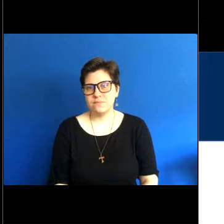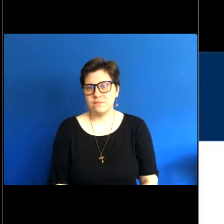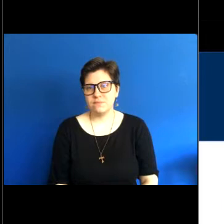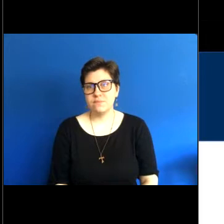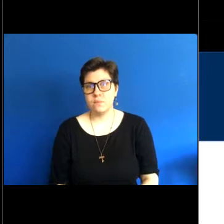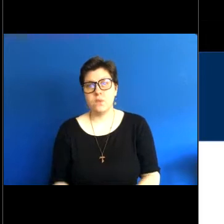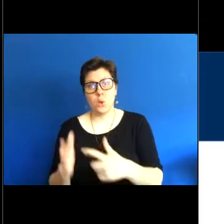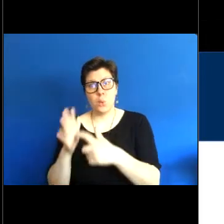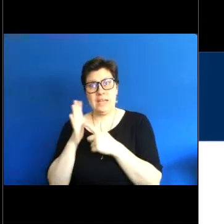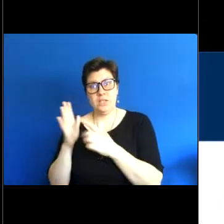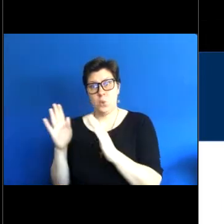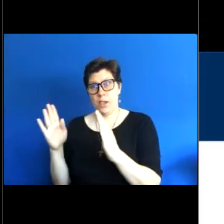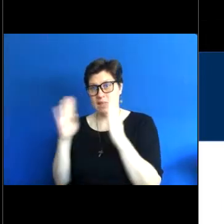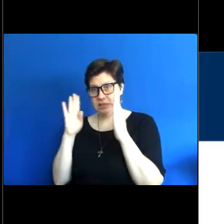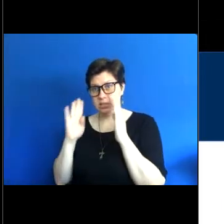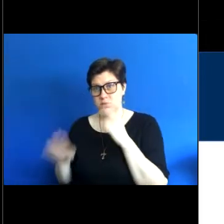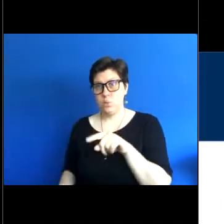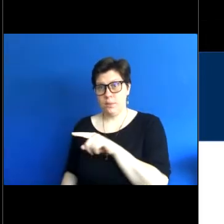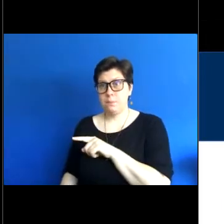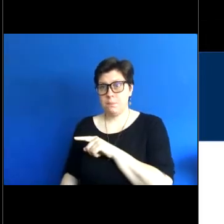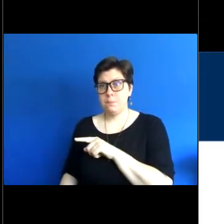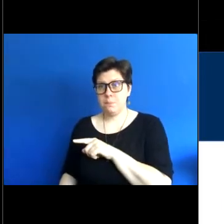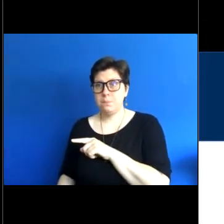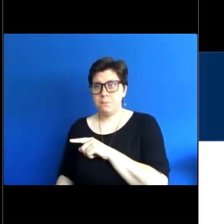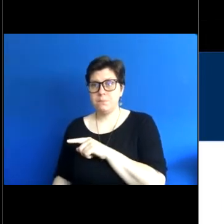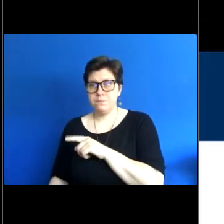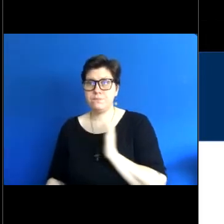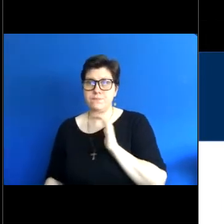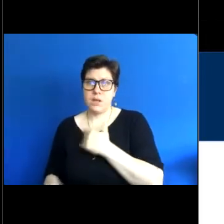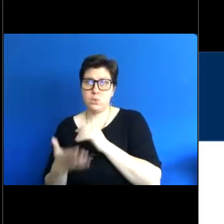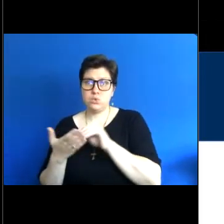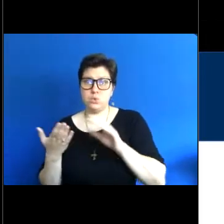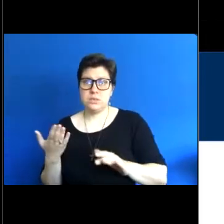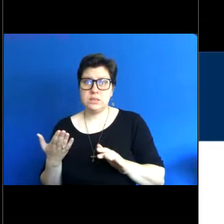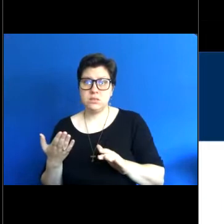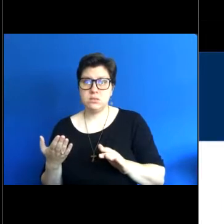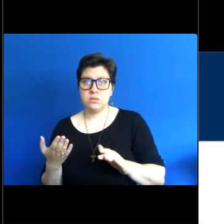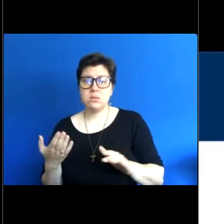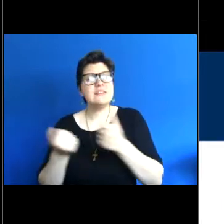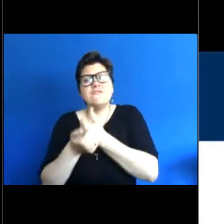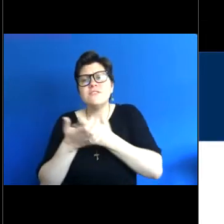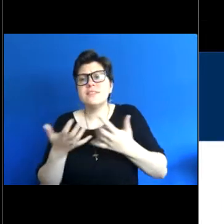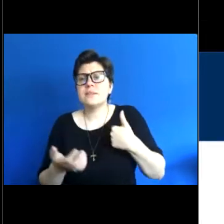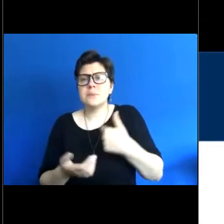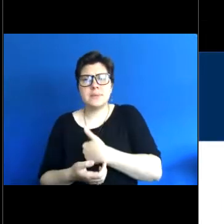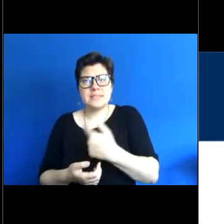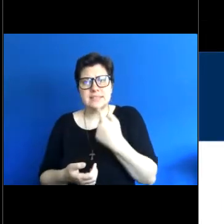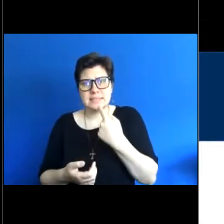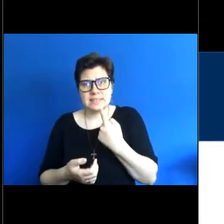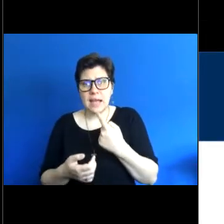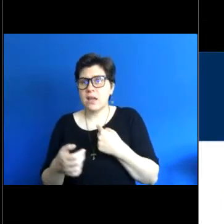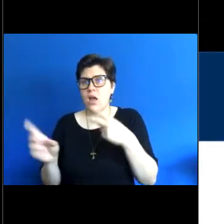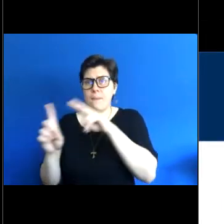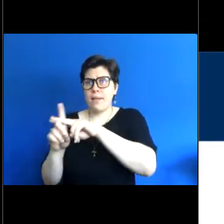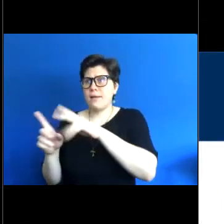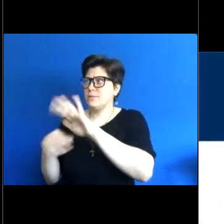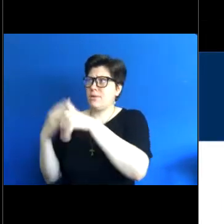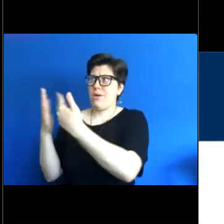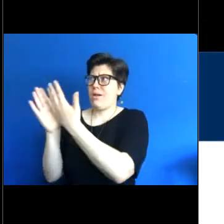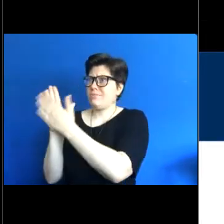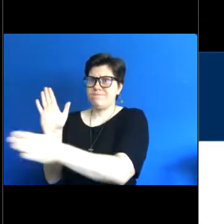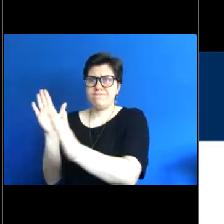listen to our students. And again, all that we're saying applies to students of all learning needs,